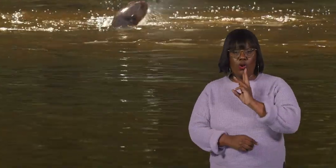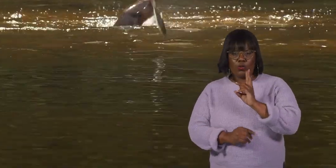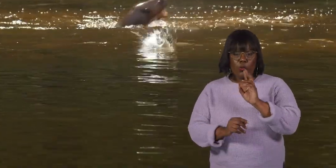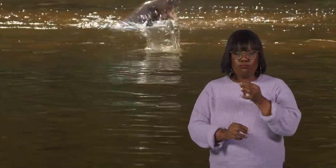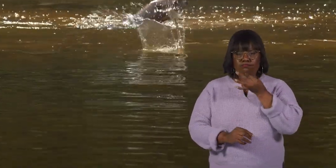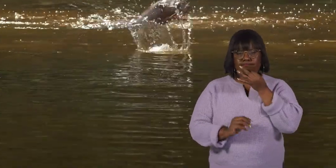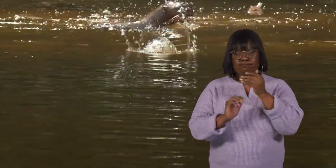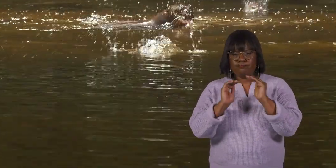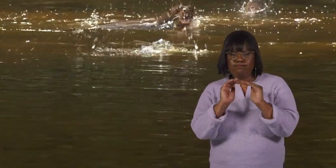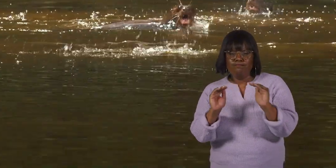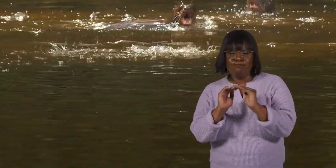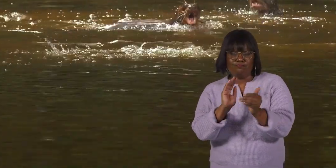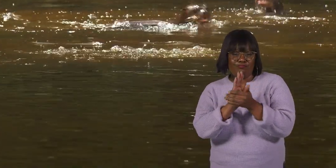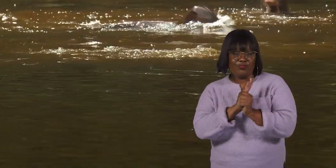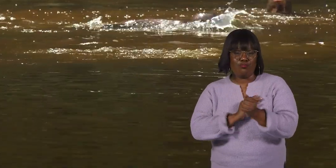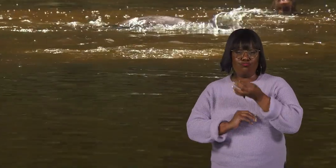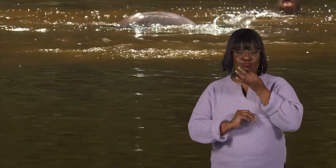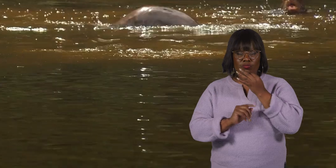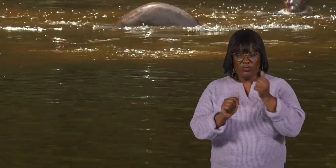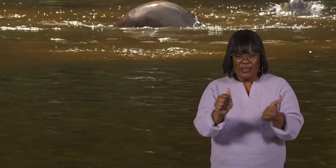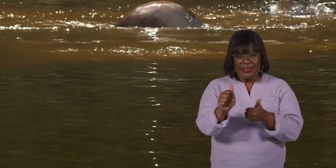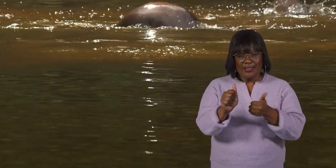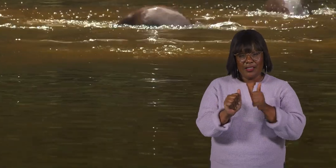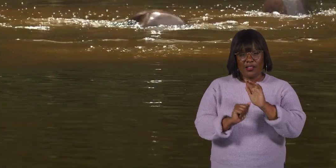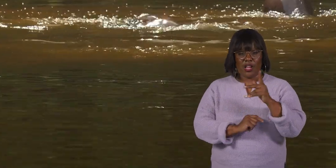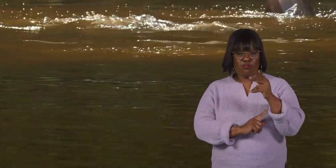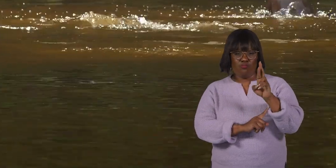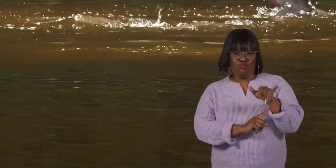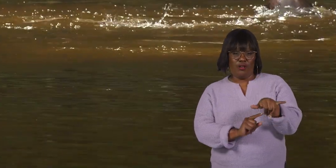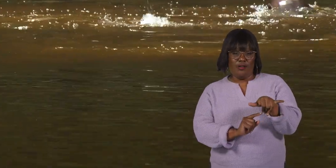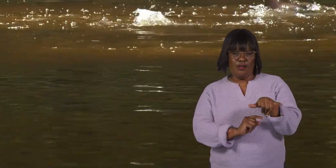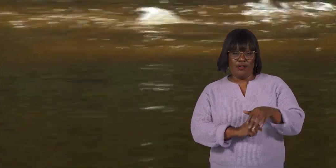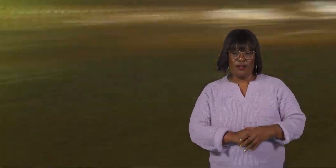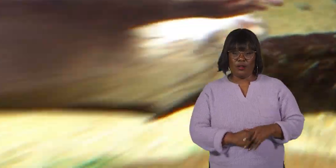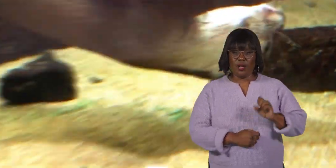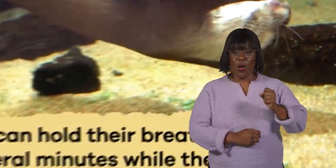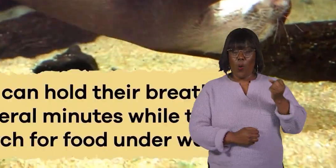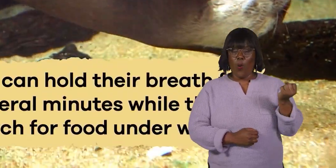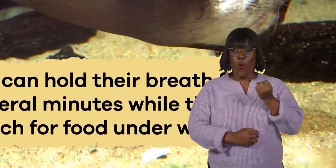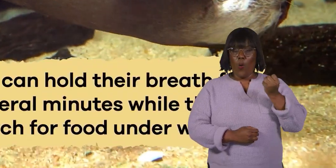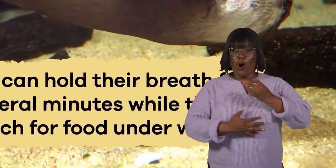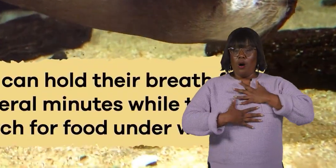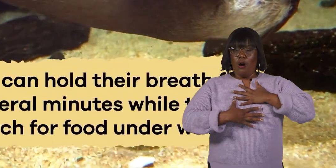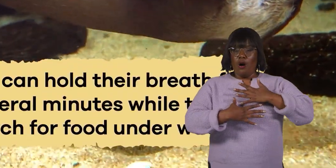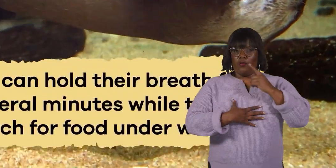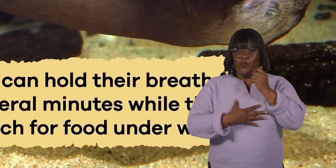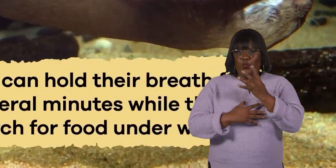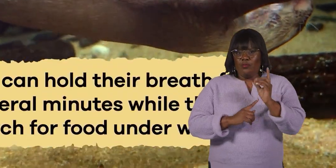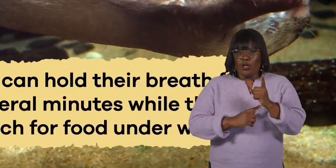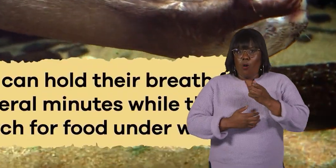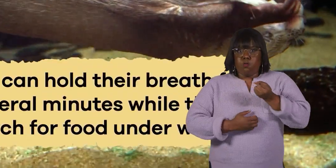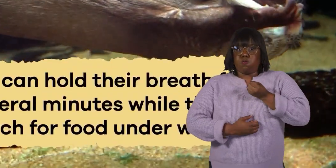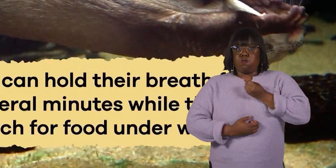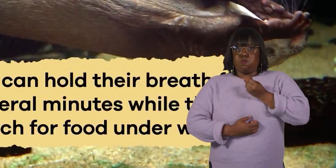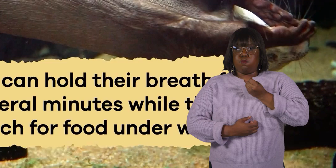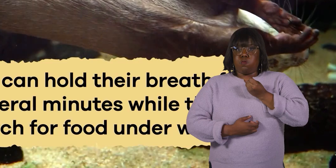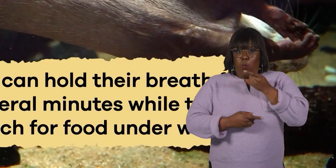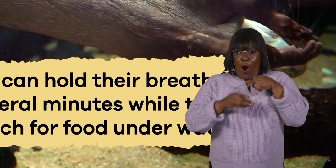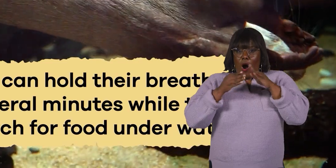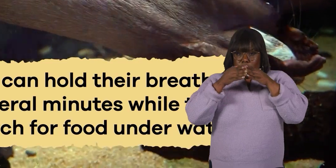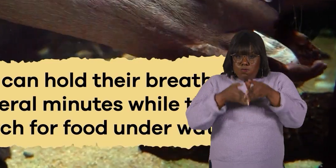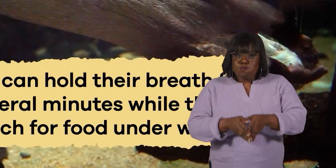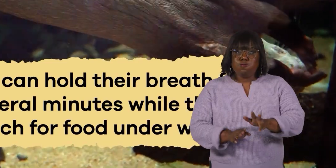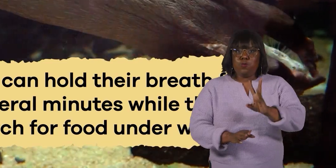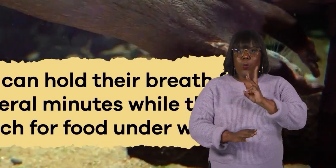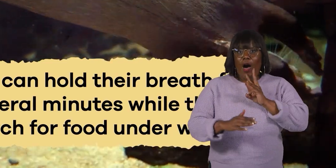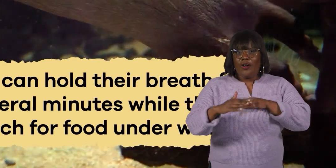into the water and use their excellent swimming skills to chase after their prey. They can hold their breath for several minutes